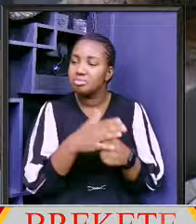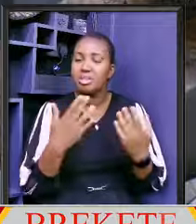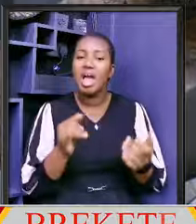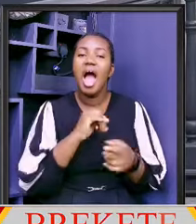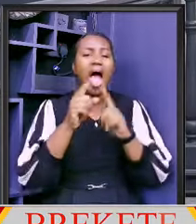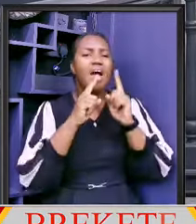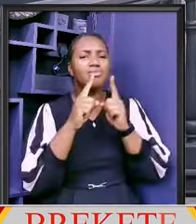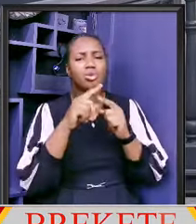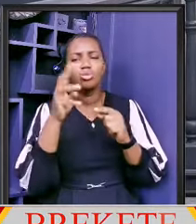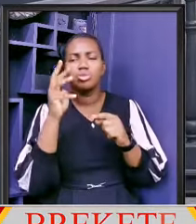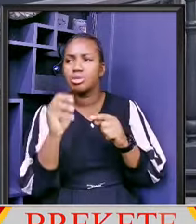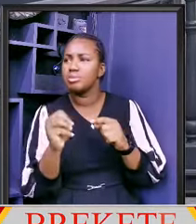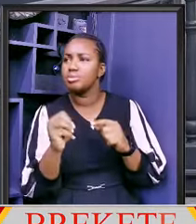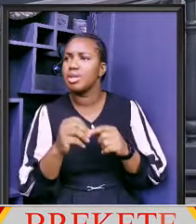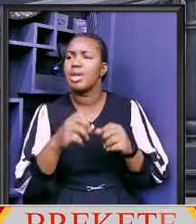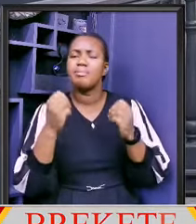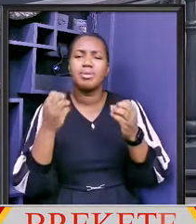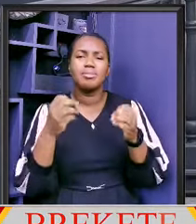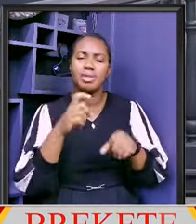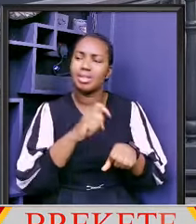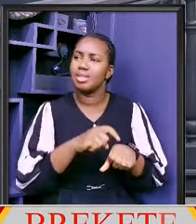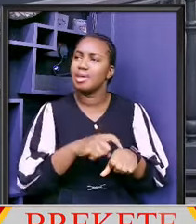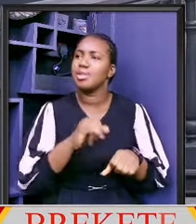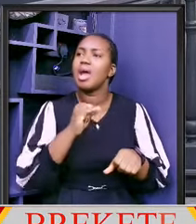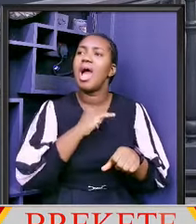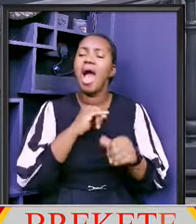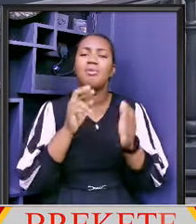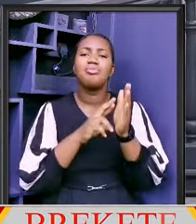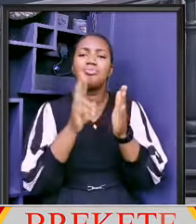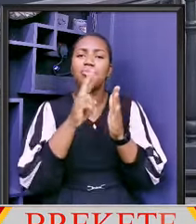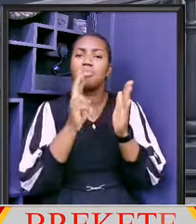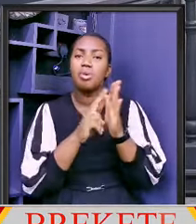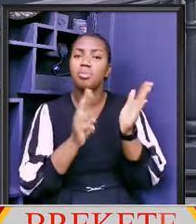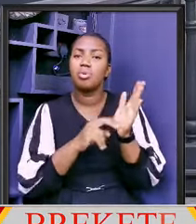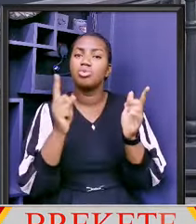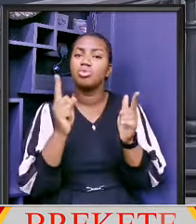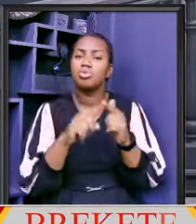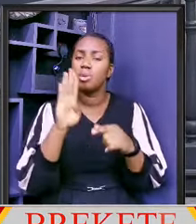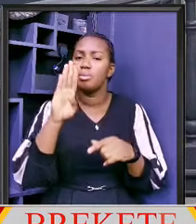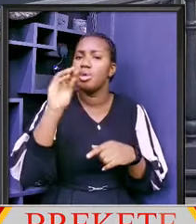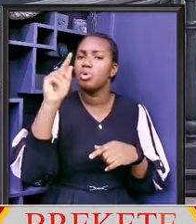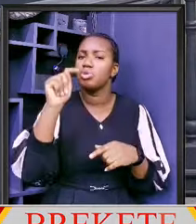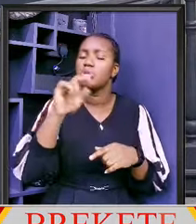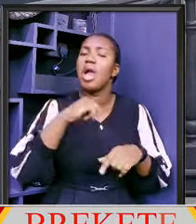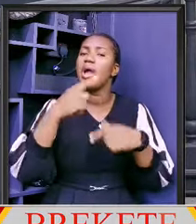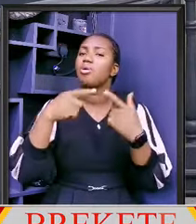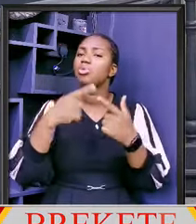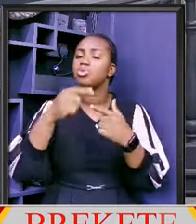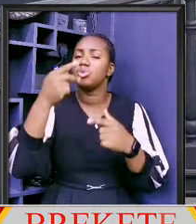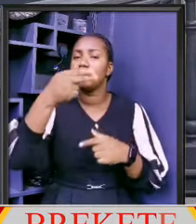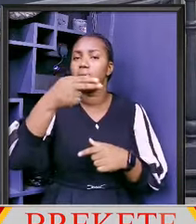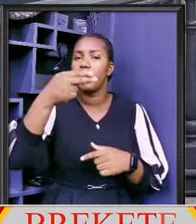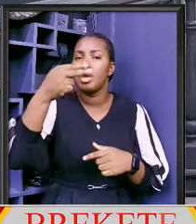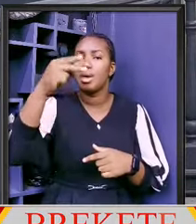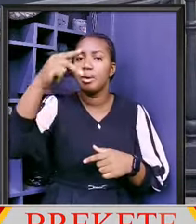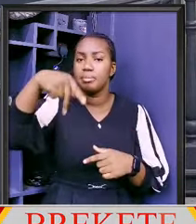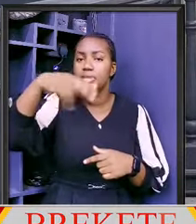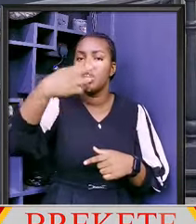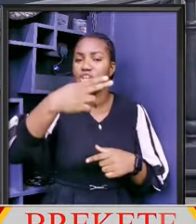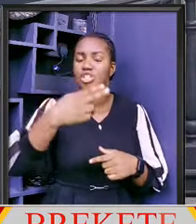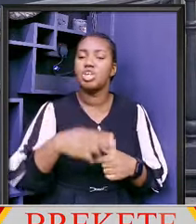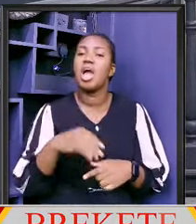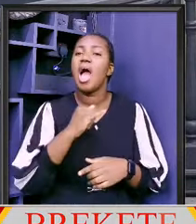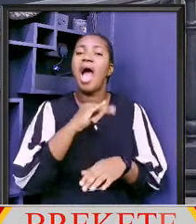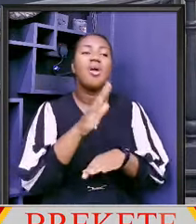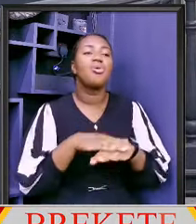talk to him every occasion. I report to the BOT. I went to Port Harcourt. I call all the South East and South South chairman and